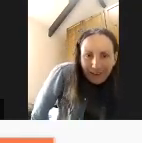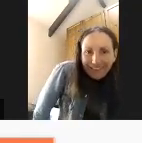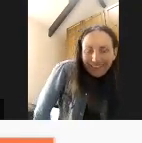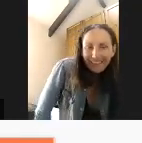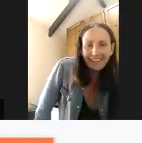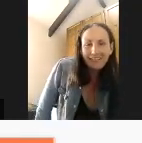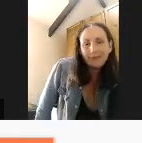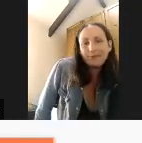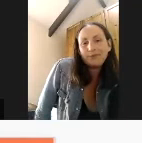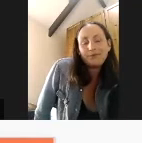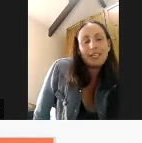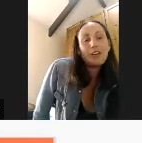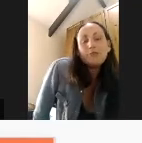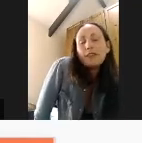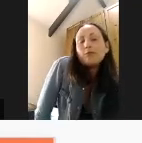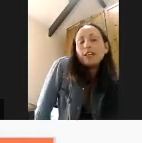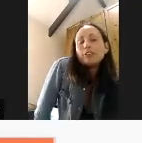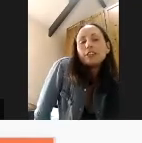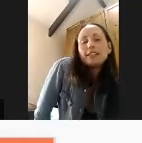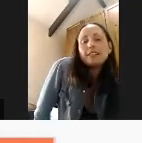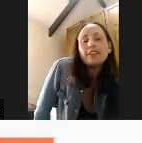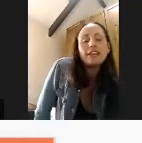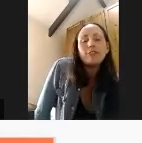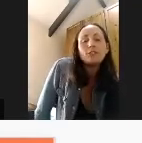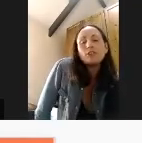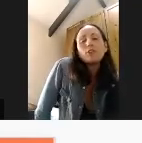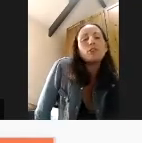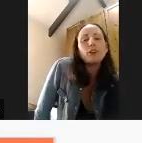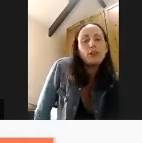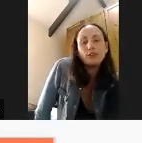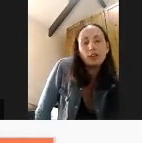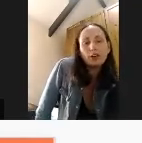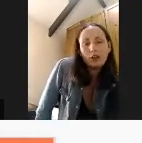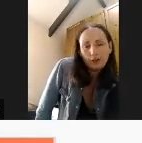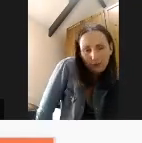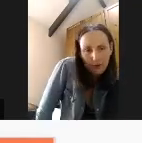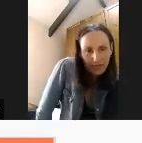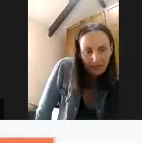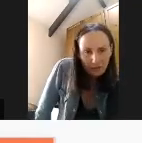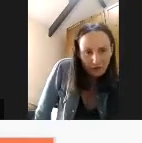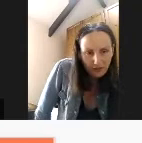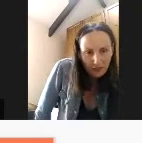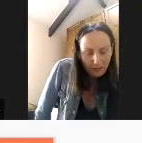that one, you know, where the workers don't necessarily have much control over the